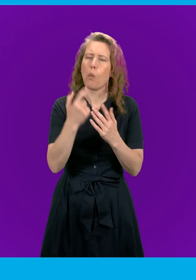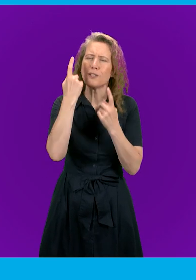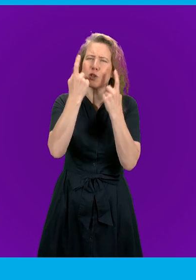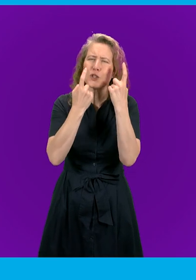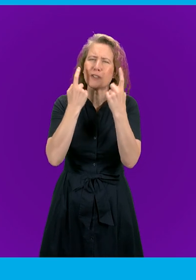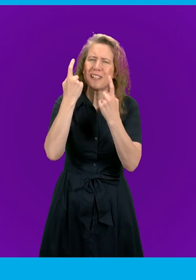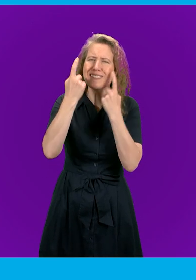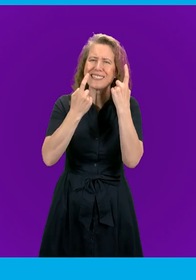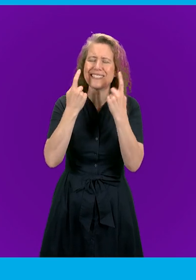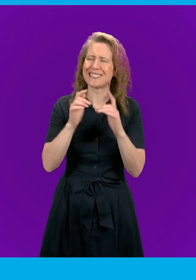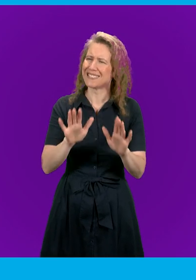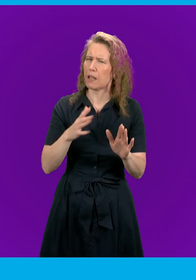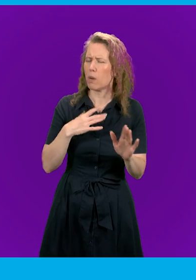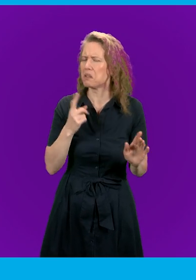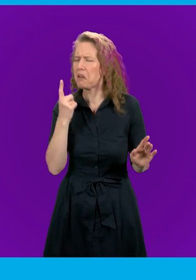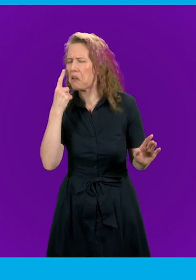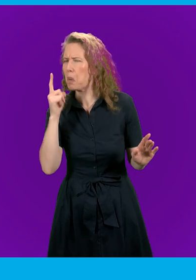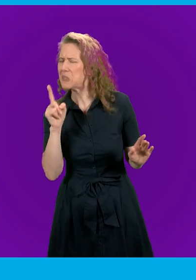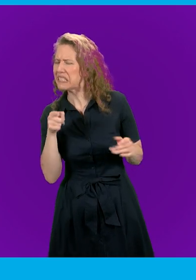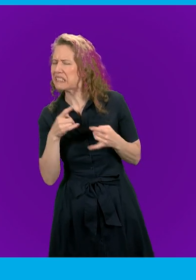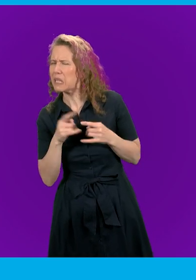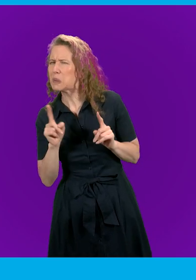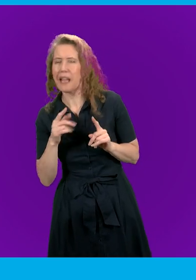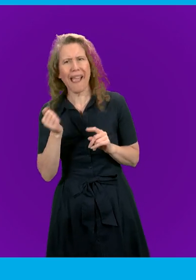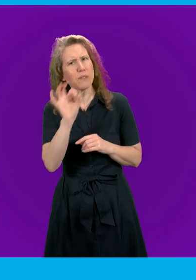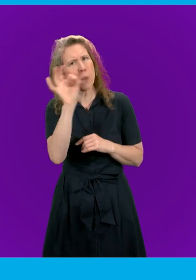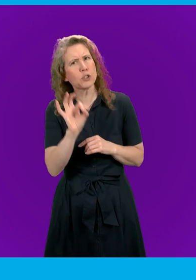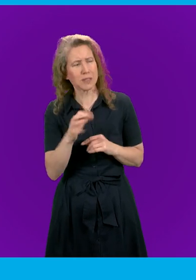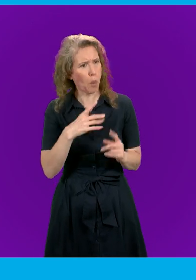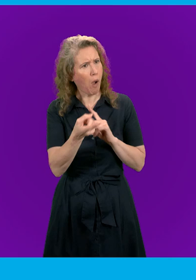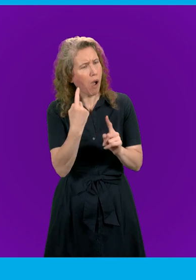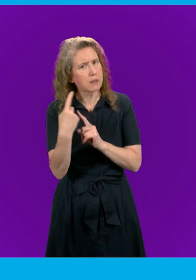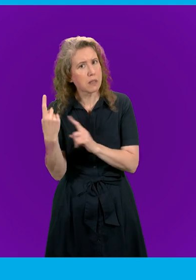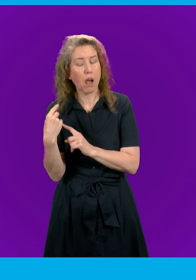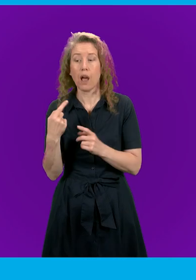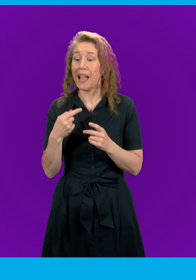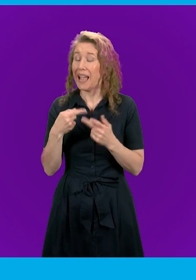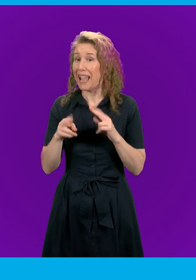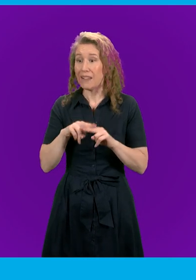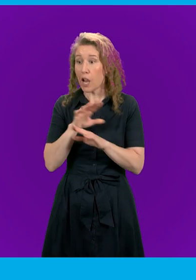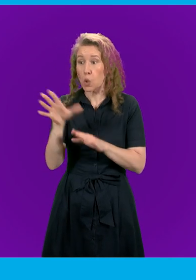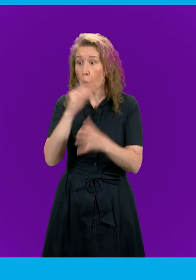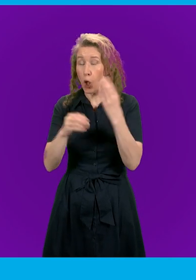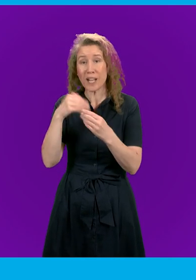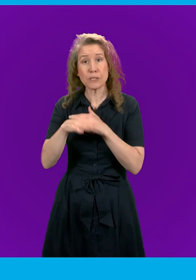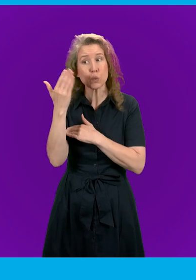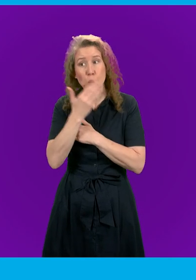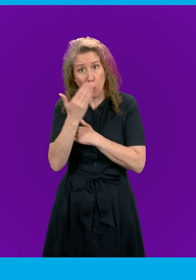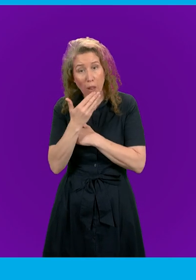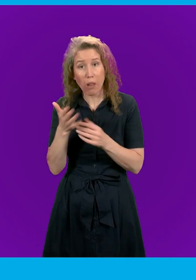curious about sex. They'll have questions, they want to know answers. And if they don't learn it in school,